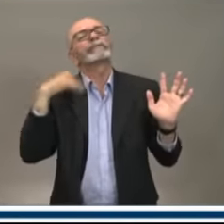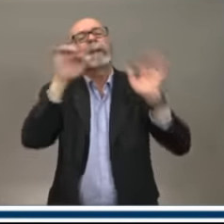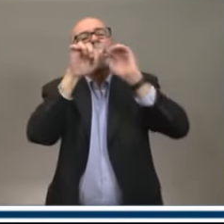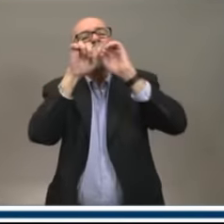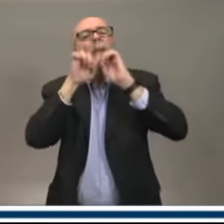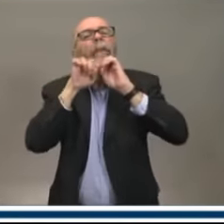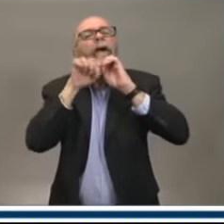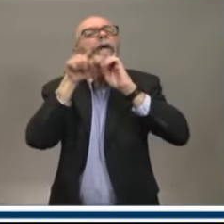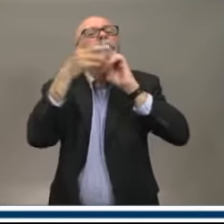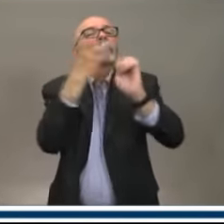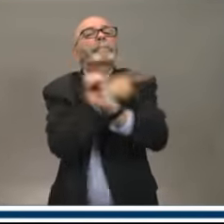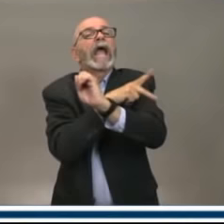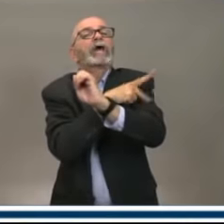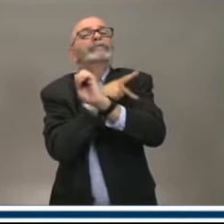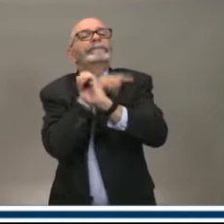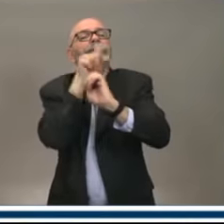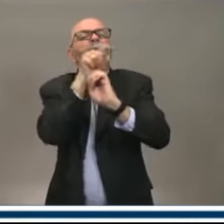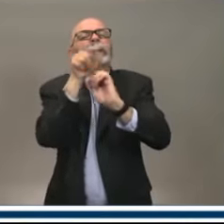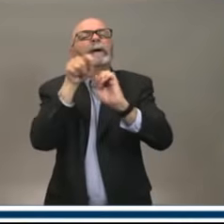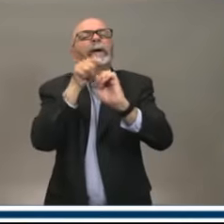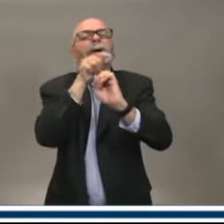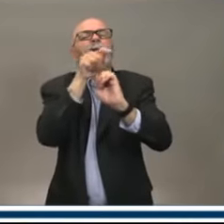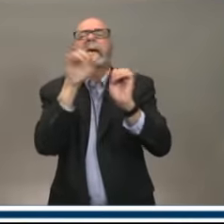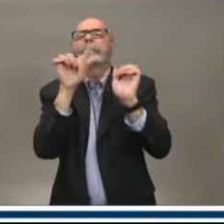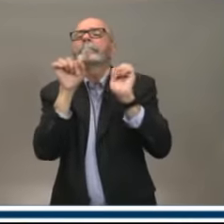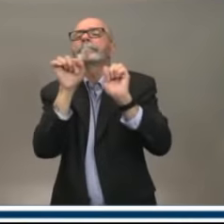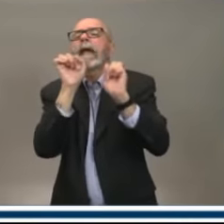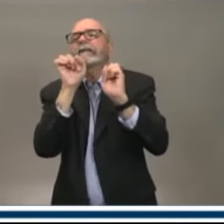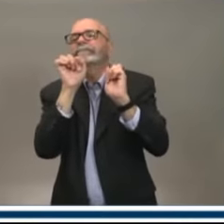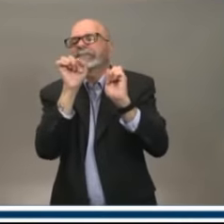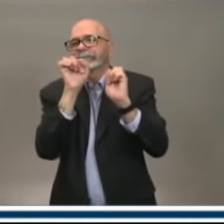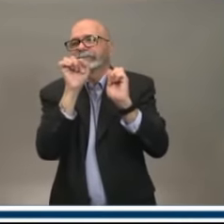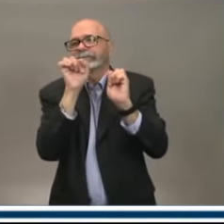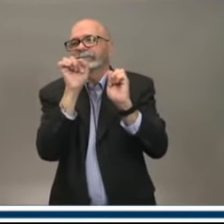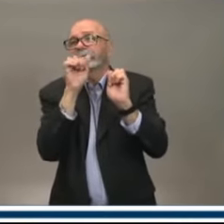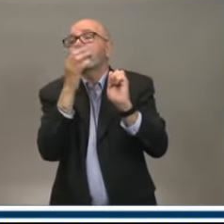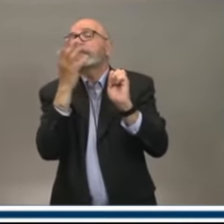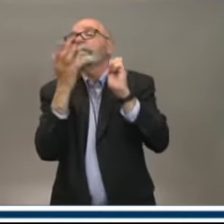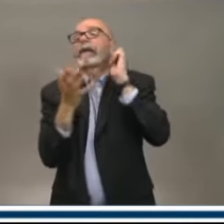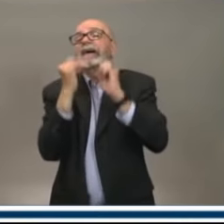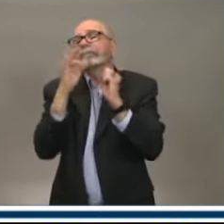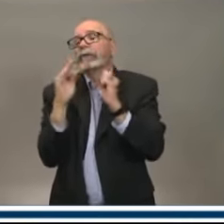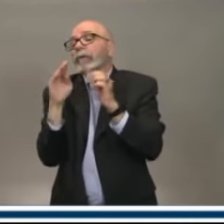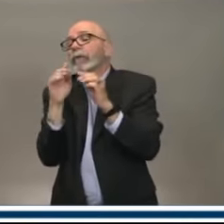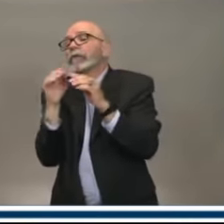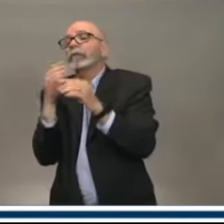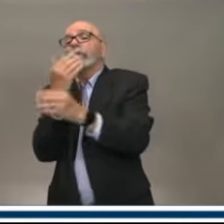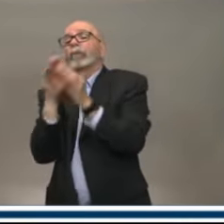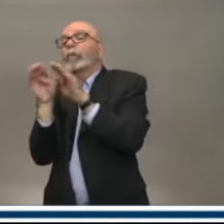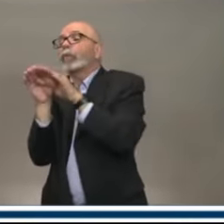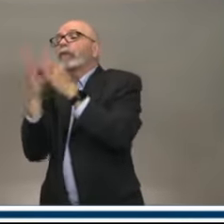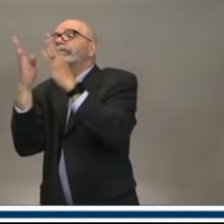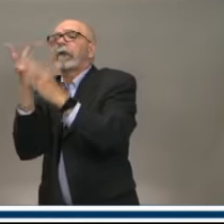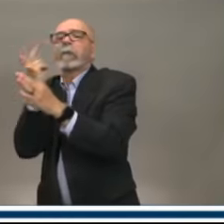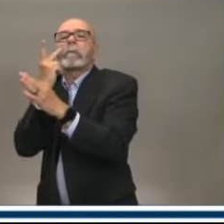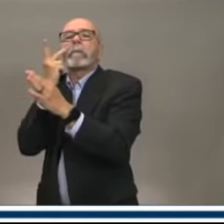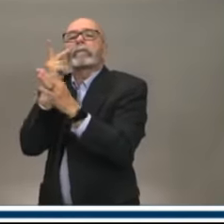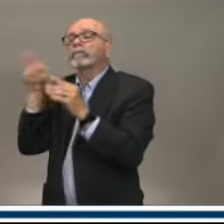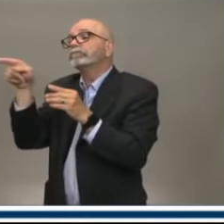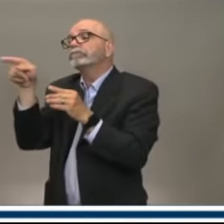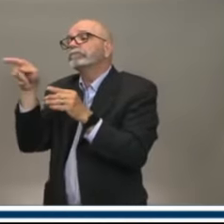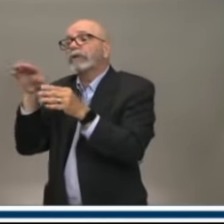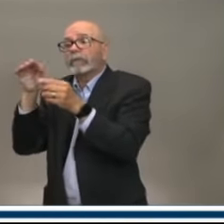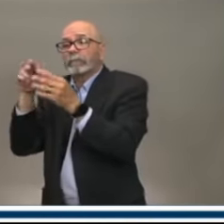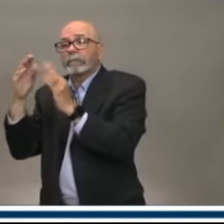do things from a sector by sector basis, because if we do things differently in one region than another, we create